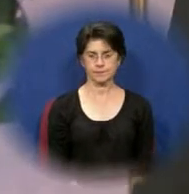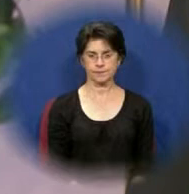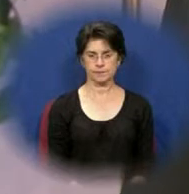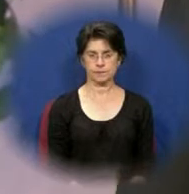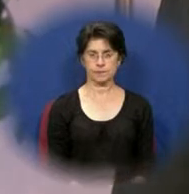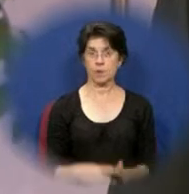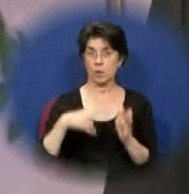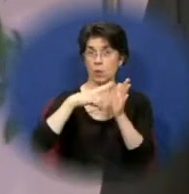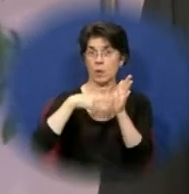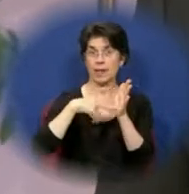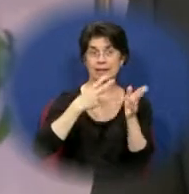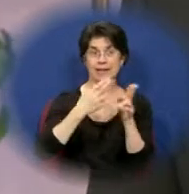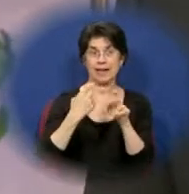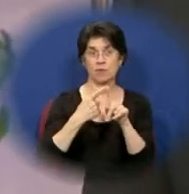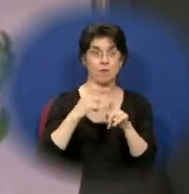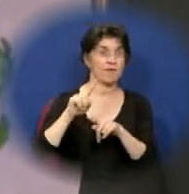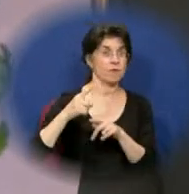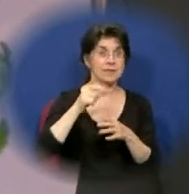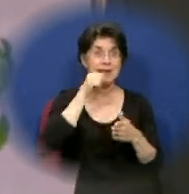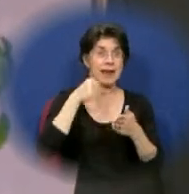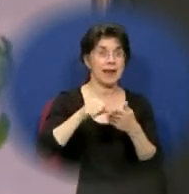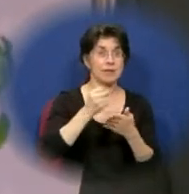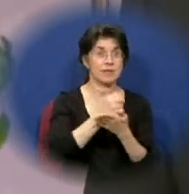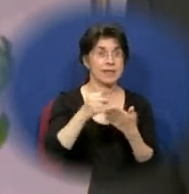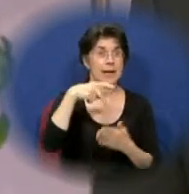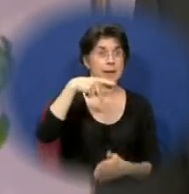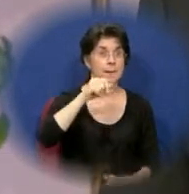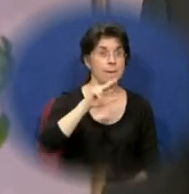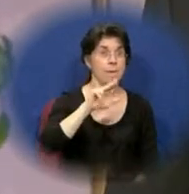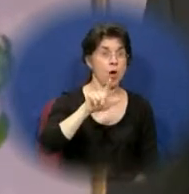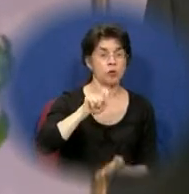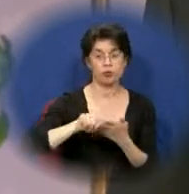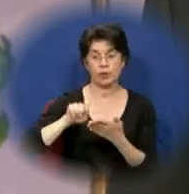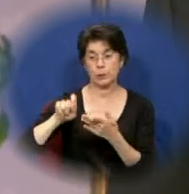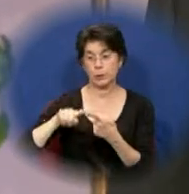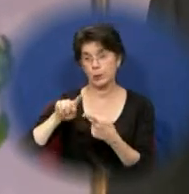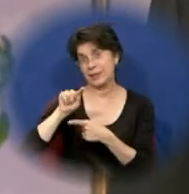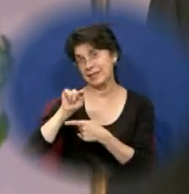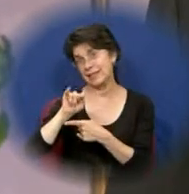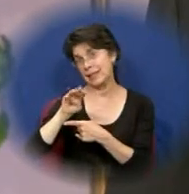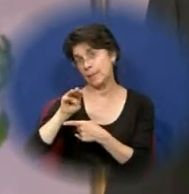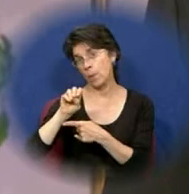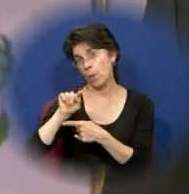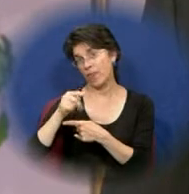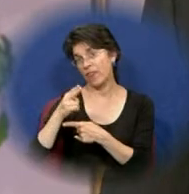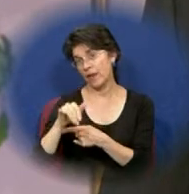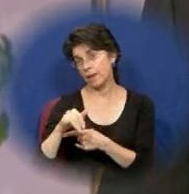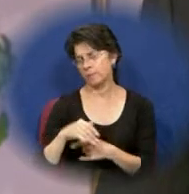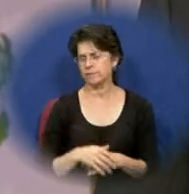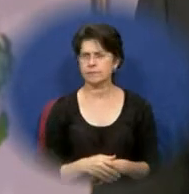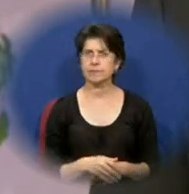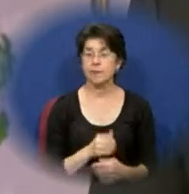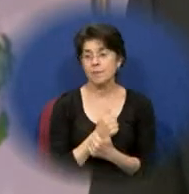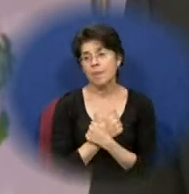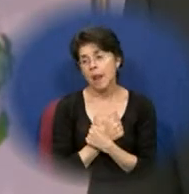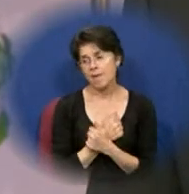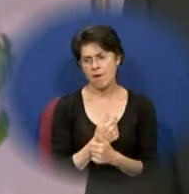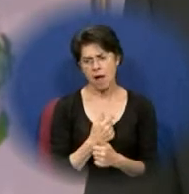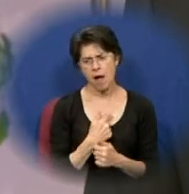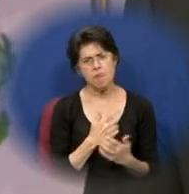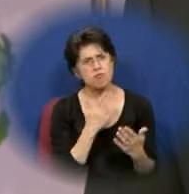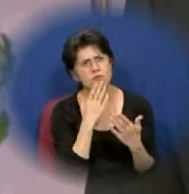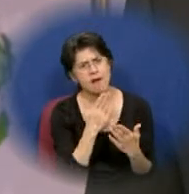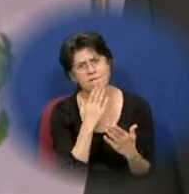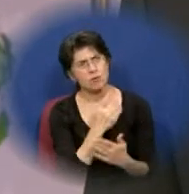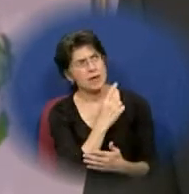A reading from the first letter of St. Paul to Timothy. Beloved, I am grateful to him who has